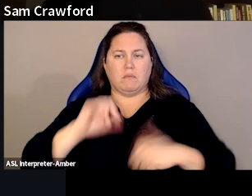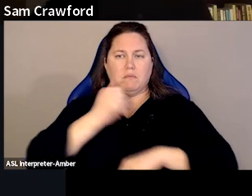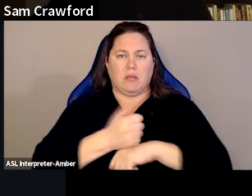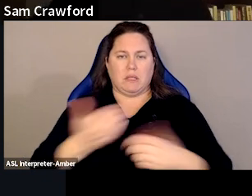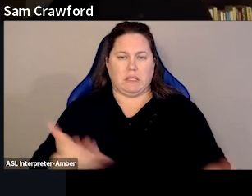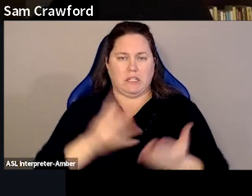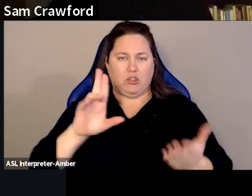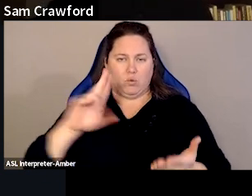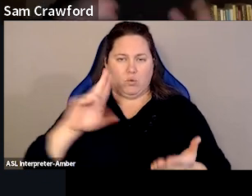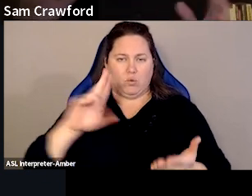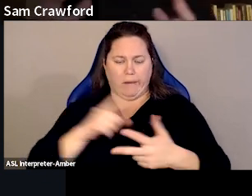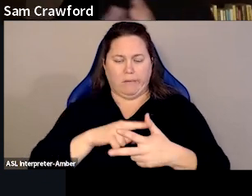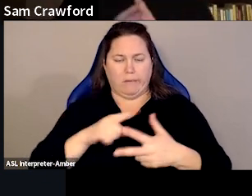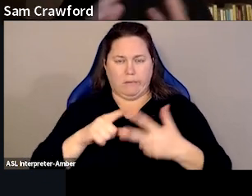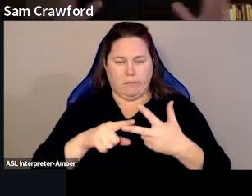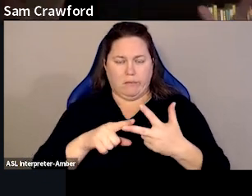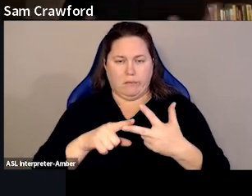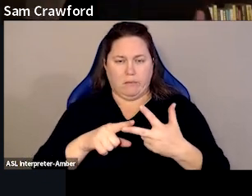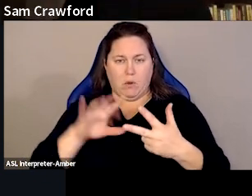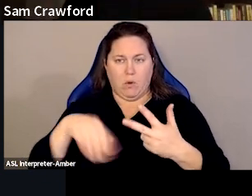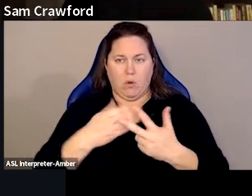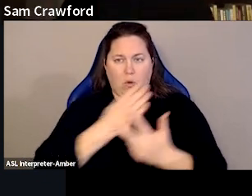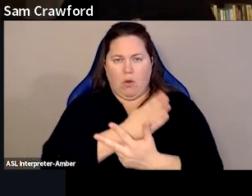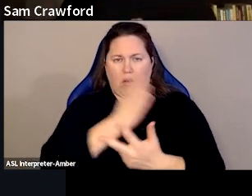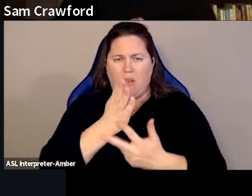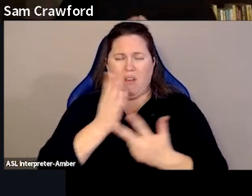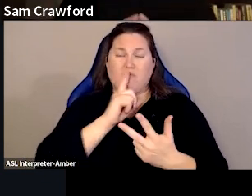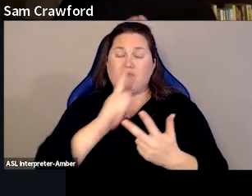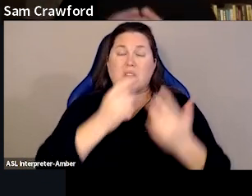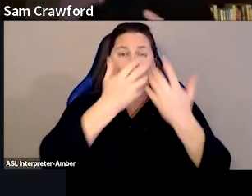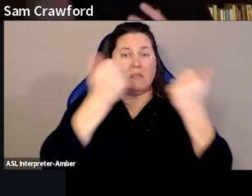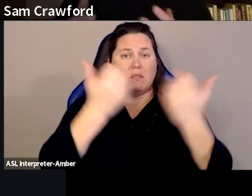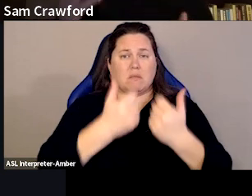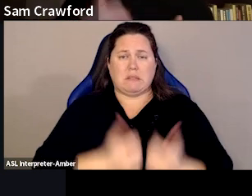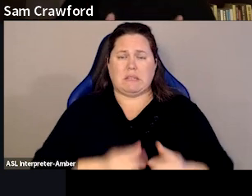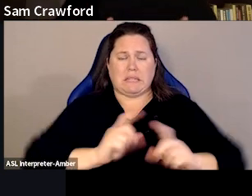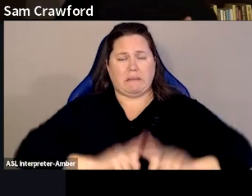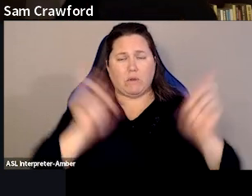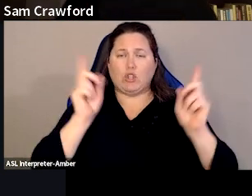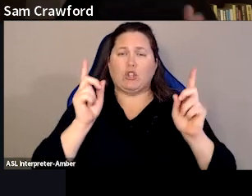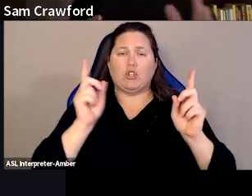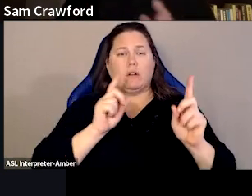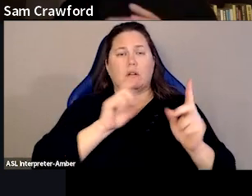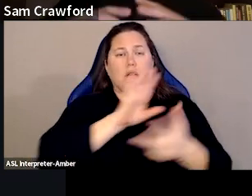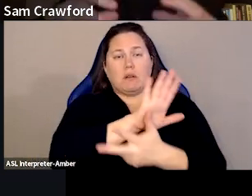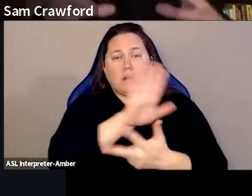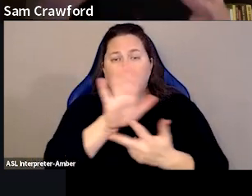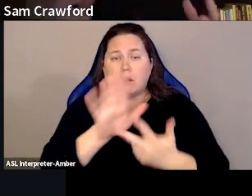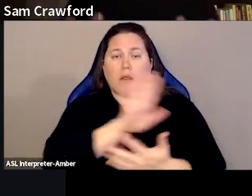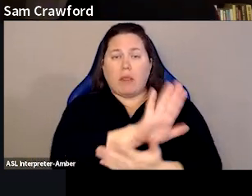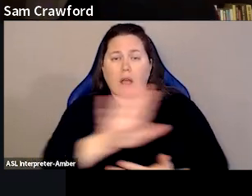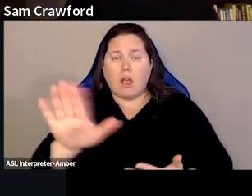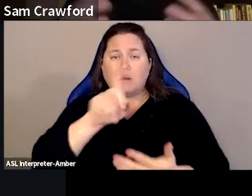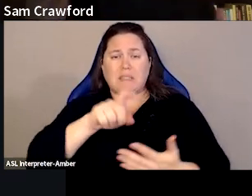UK. Now, obviously, all 3 of these are completely different, and the needs were very different, and